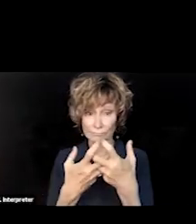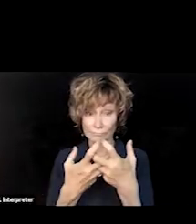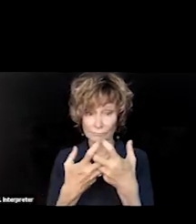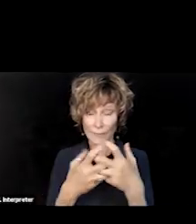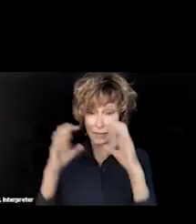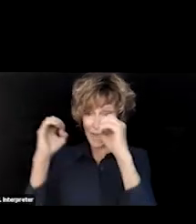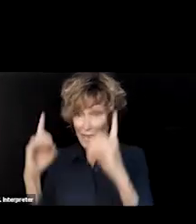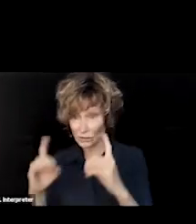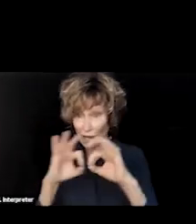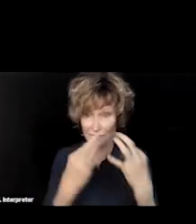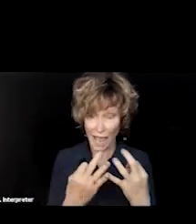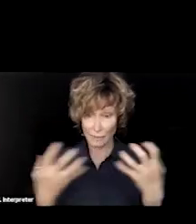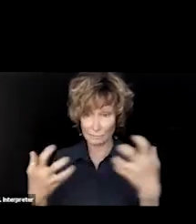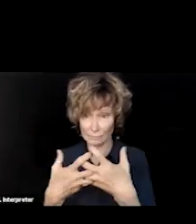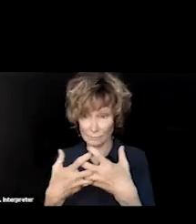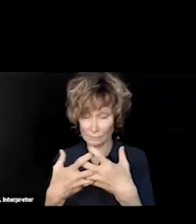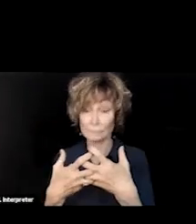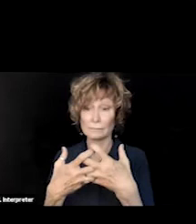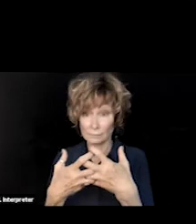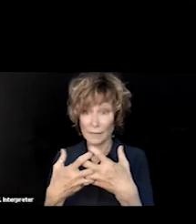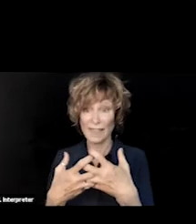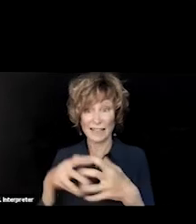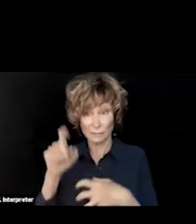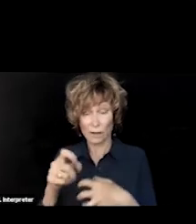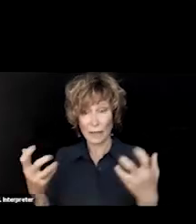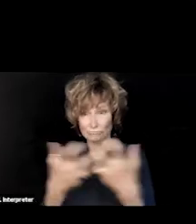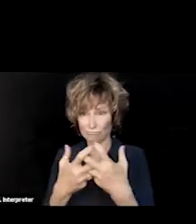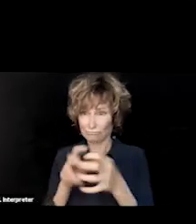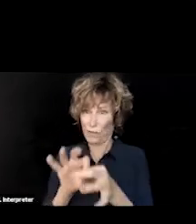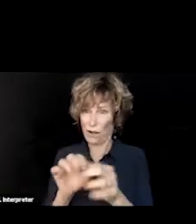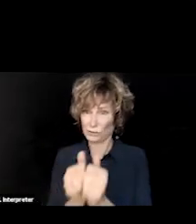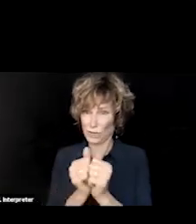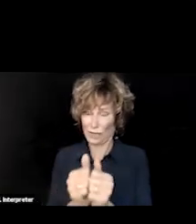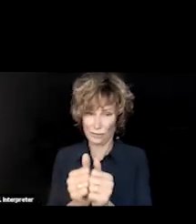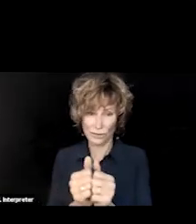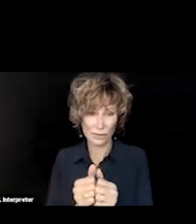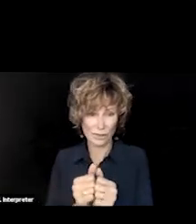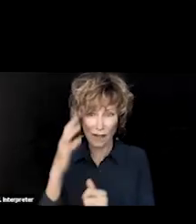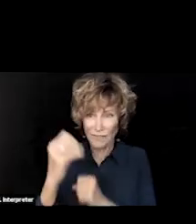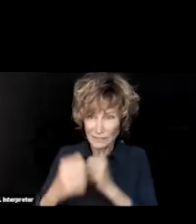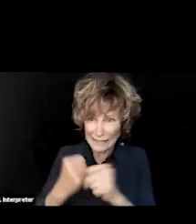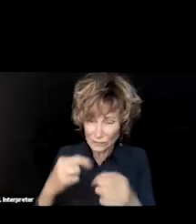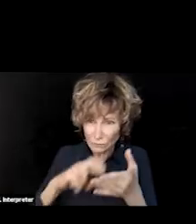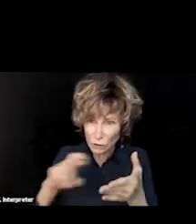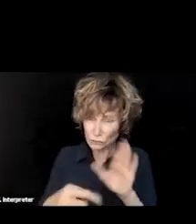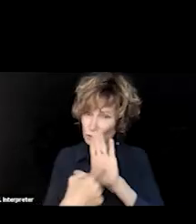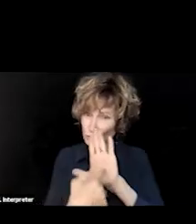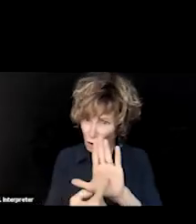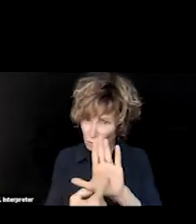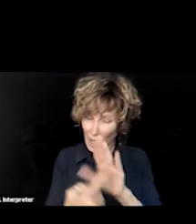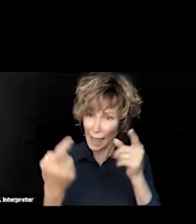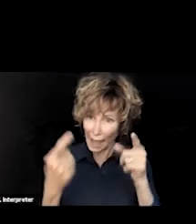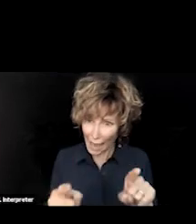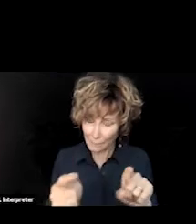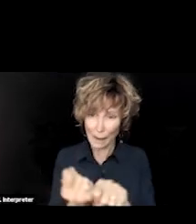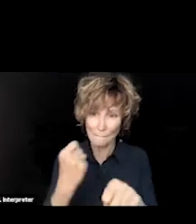and the families? That's no accident. They belong together. There have been more than 50 years of research demonstrating that when you have